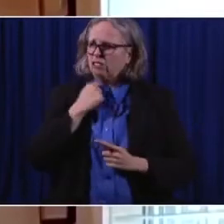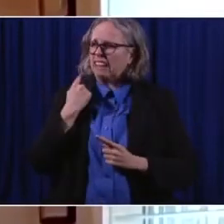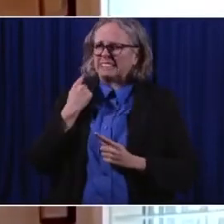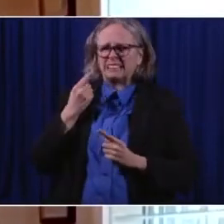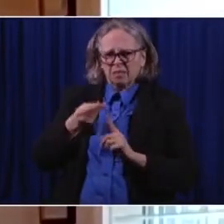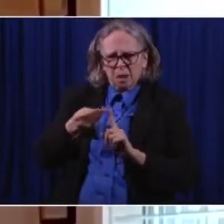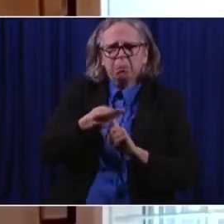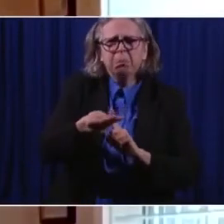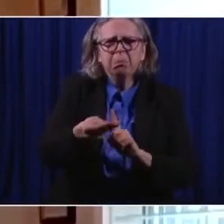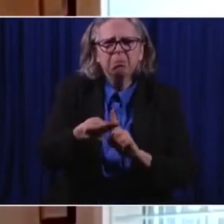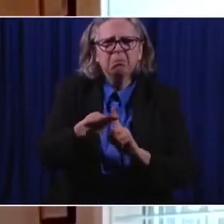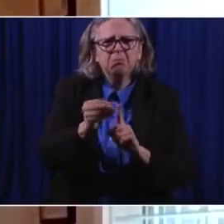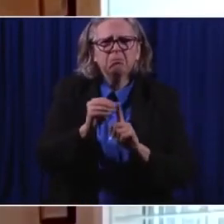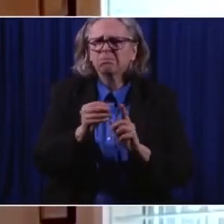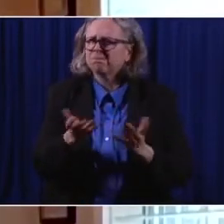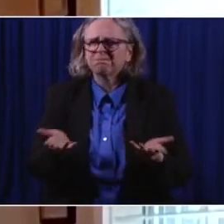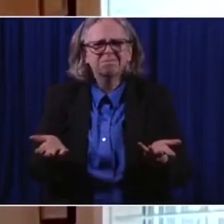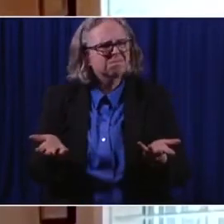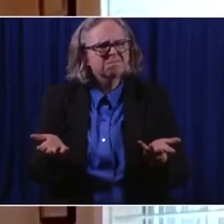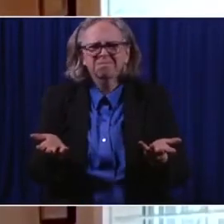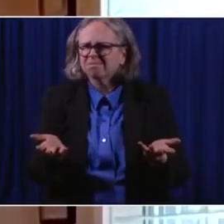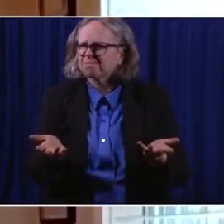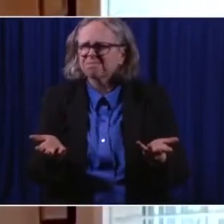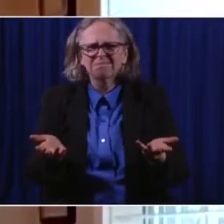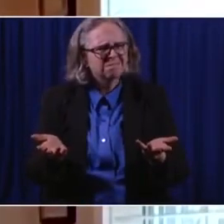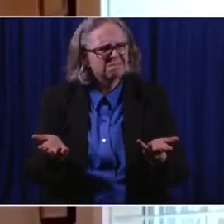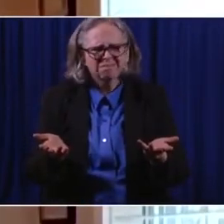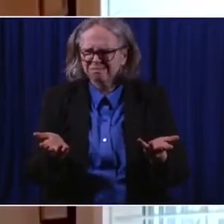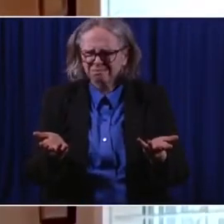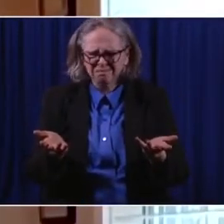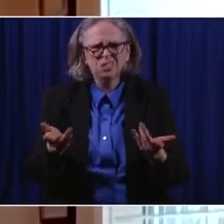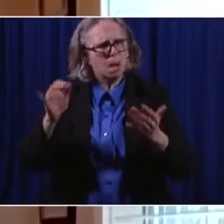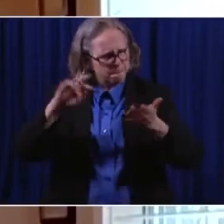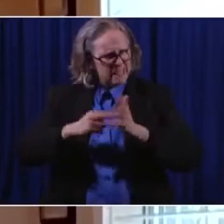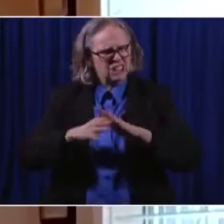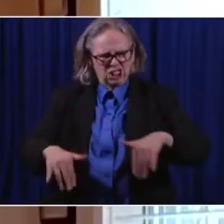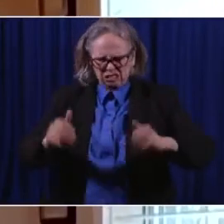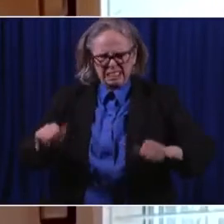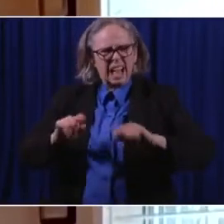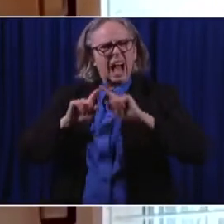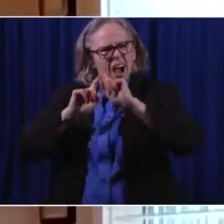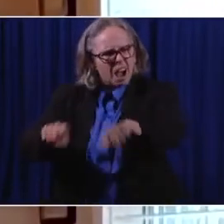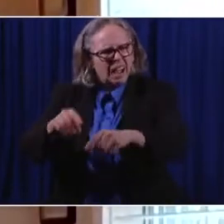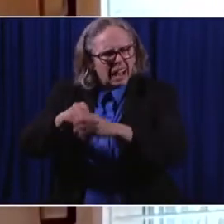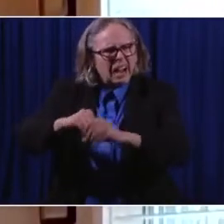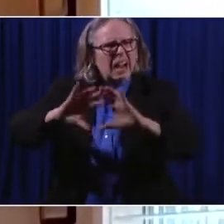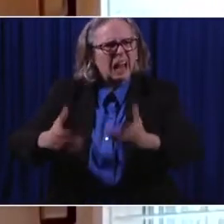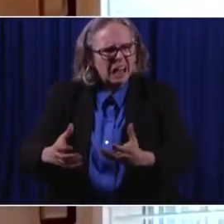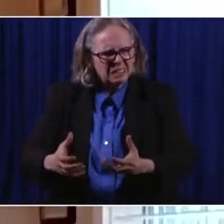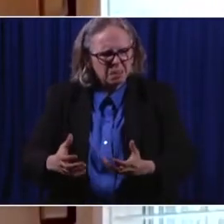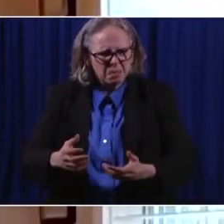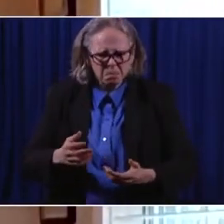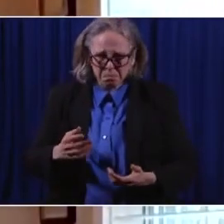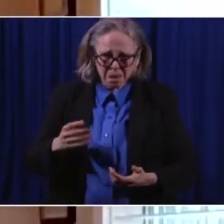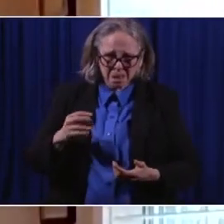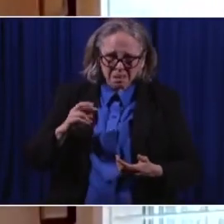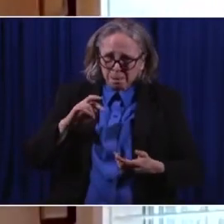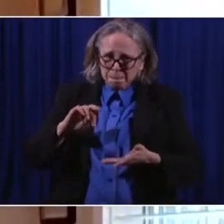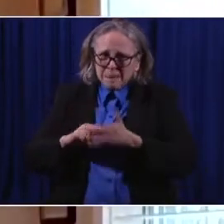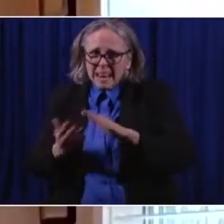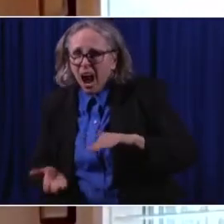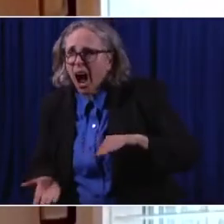or during the 2 weeks before being tested was not associated with an increased likelihood of a positive